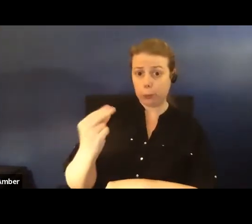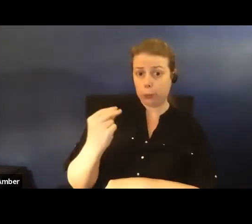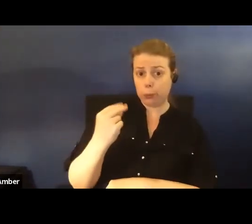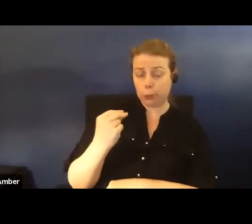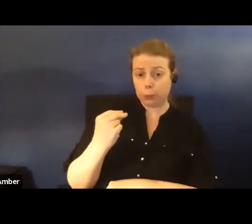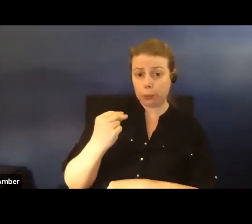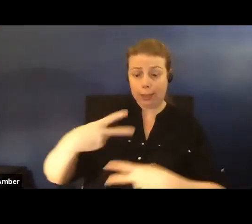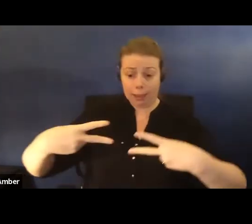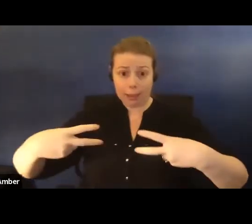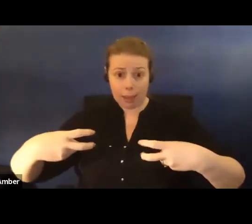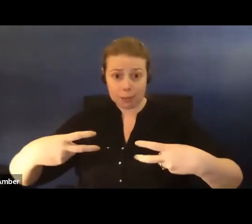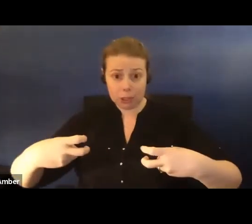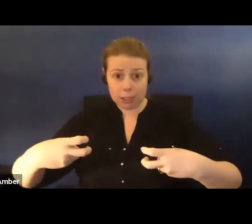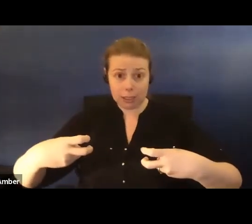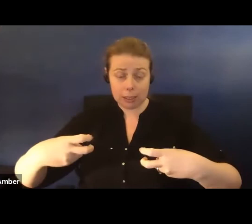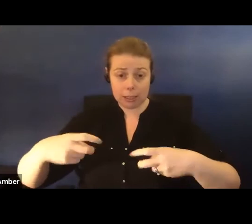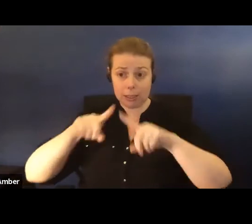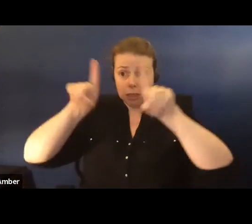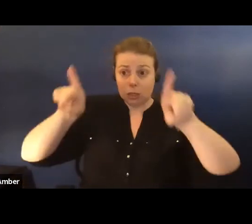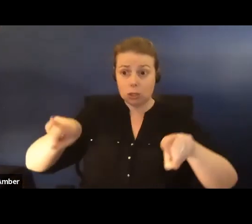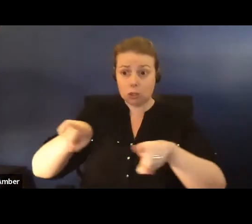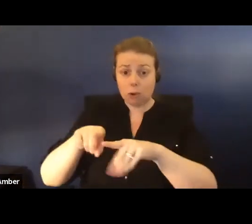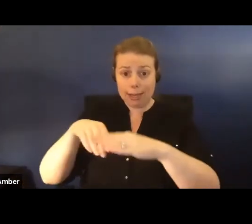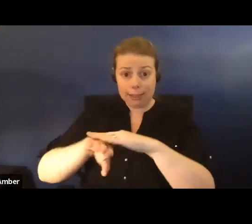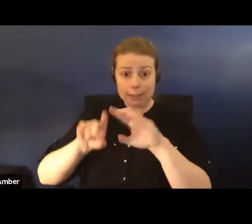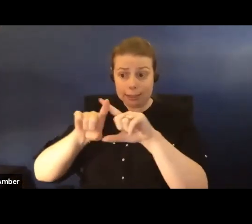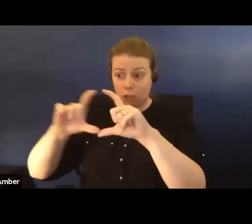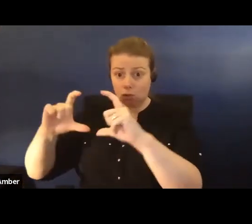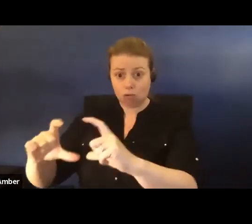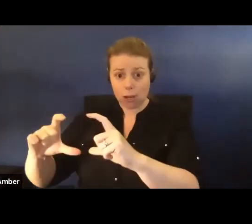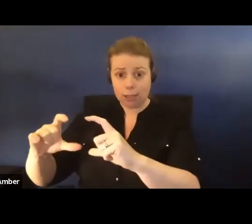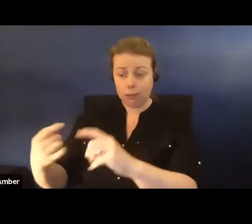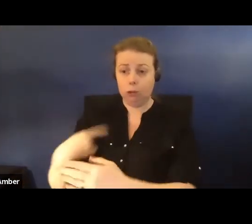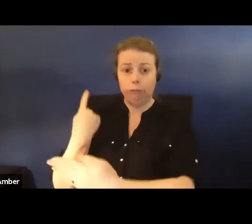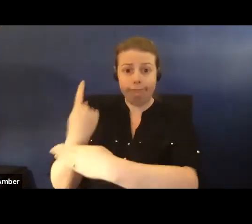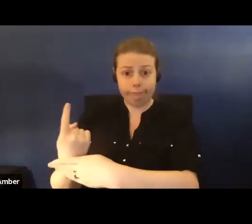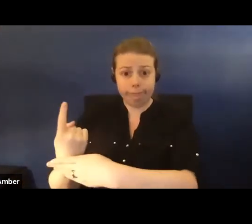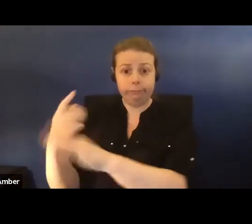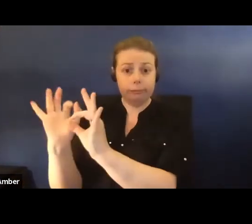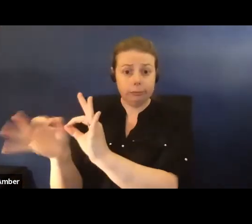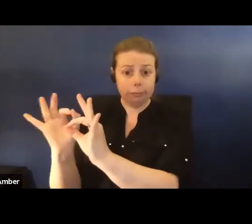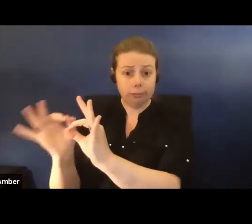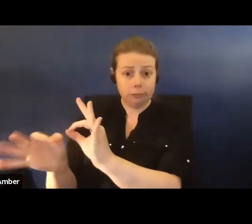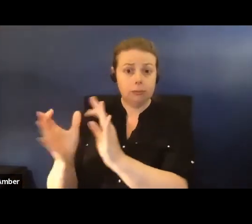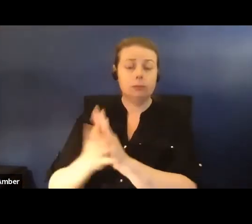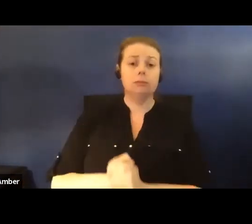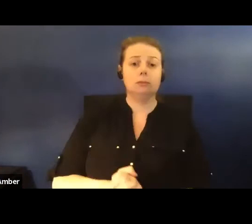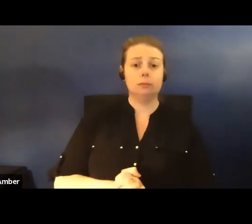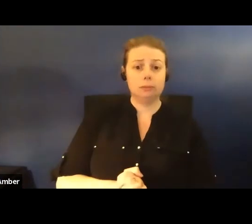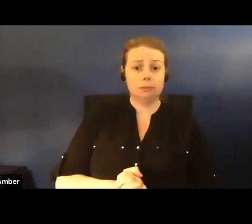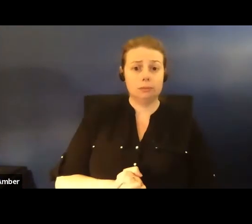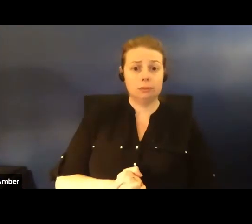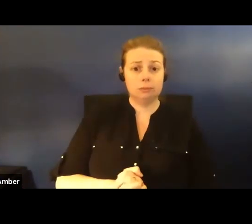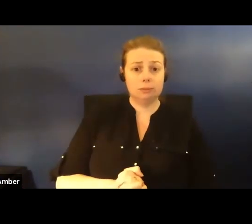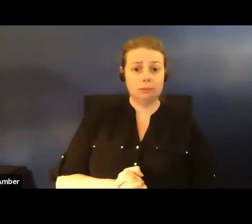captioning, screen-in-screen technology to provide sign language interpretation. This is the means